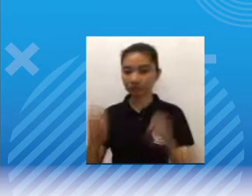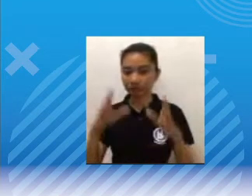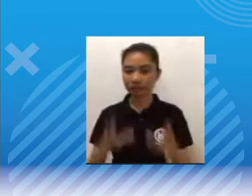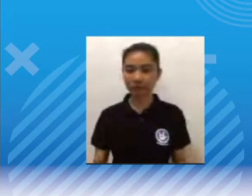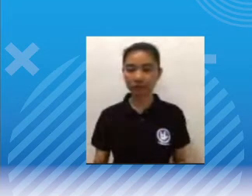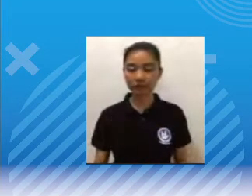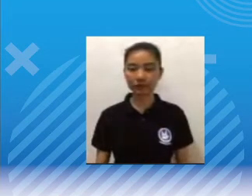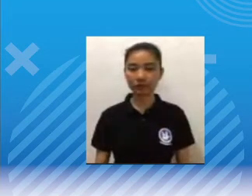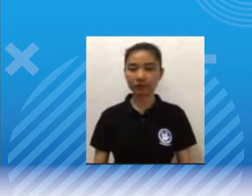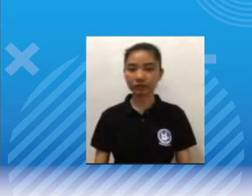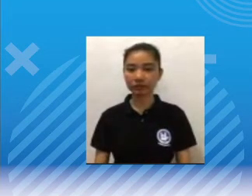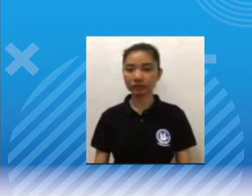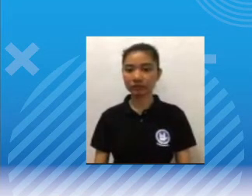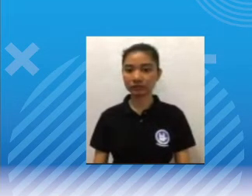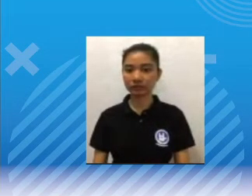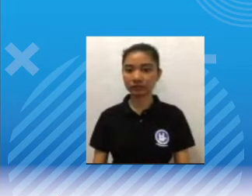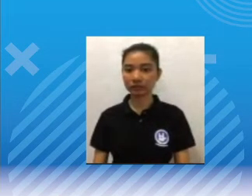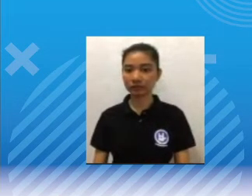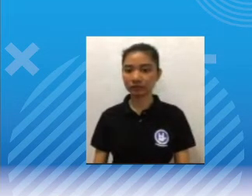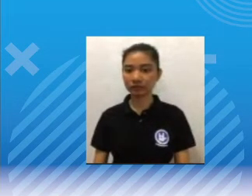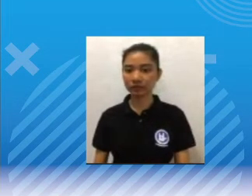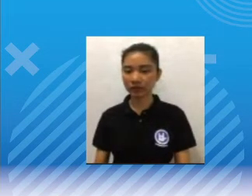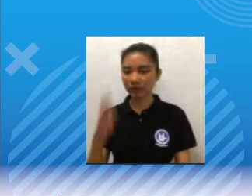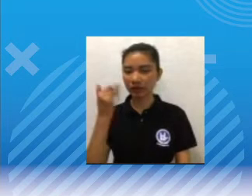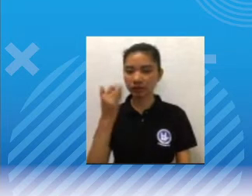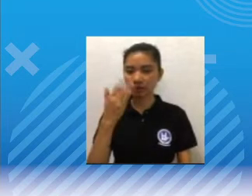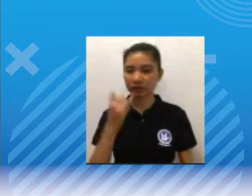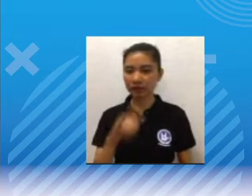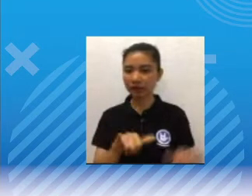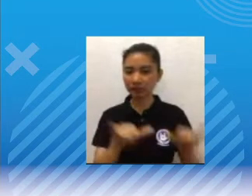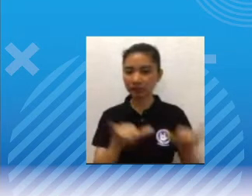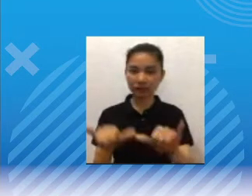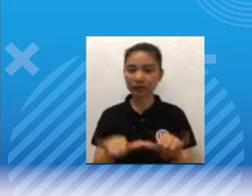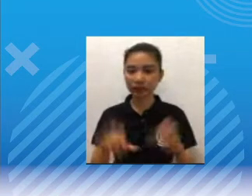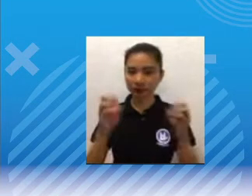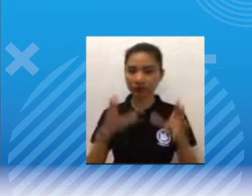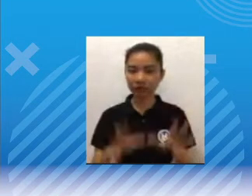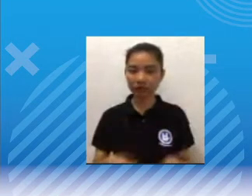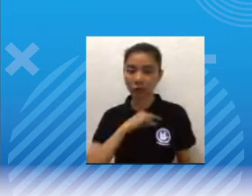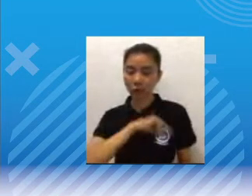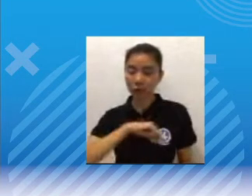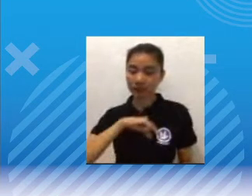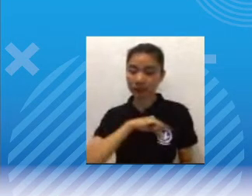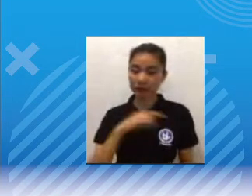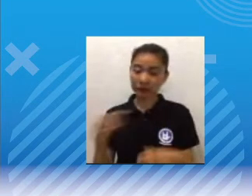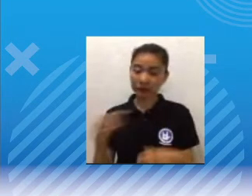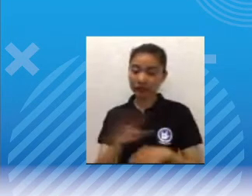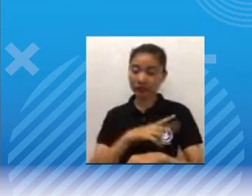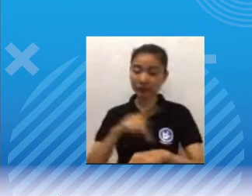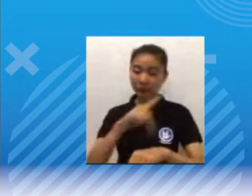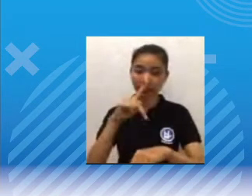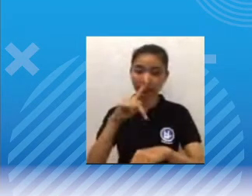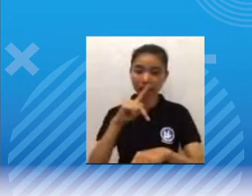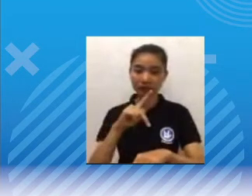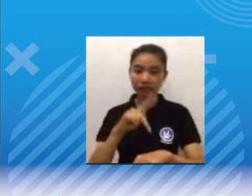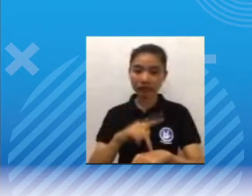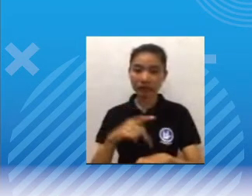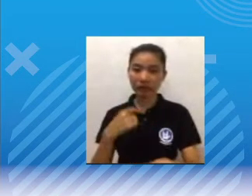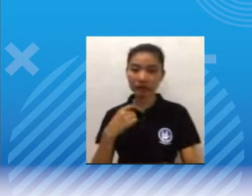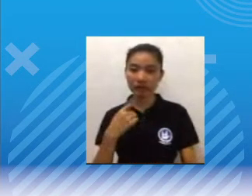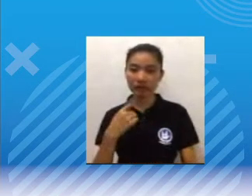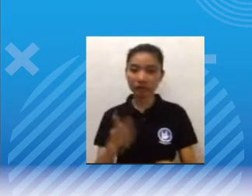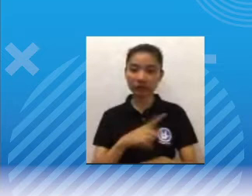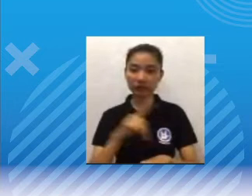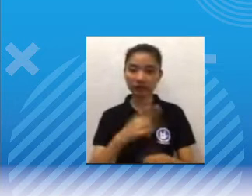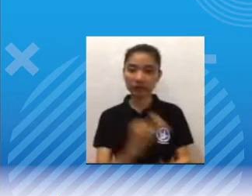for standardizing teacher quality in the Philippines? No, sabi nga sa Philippine Economic Update, this one is a World